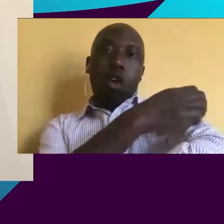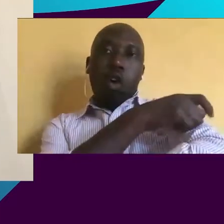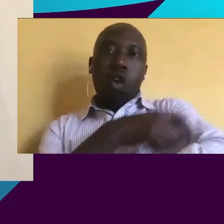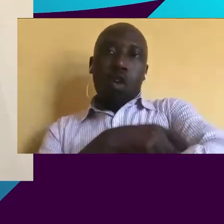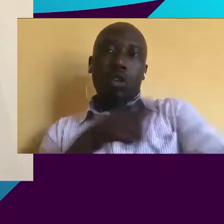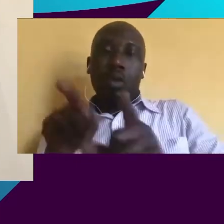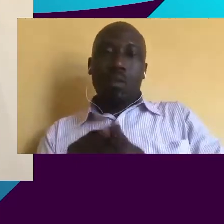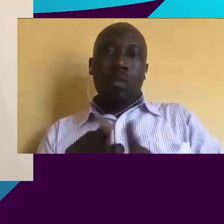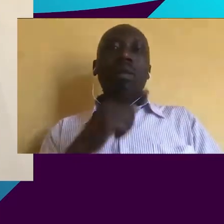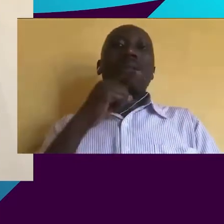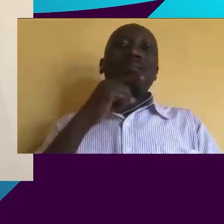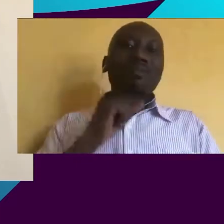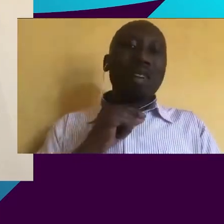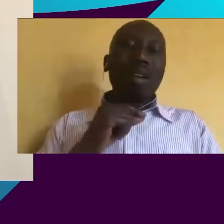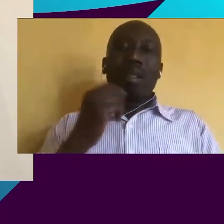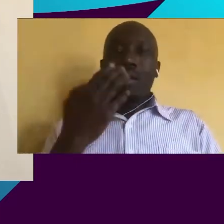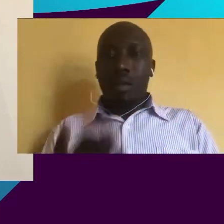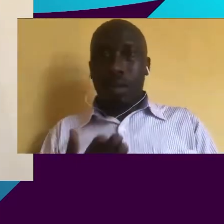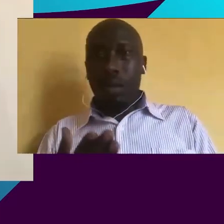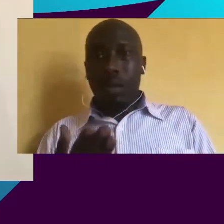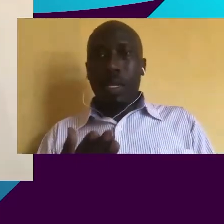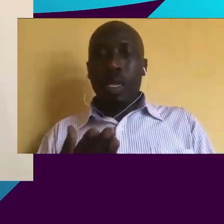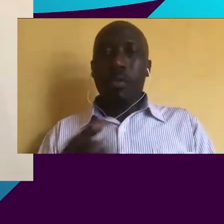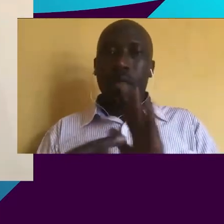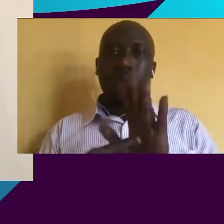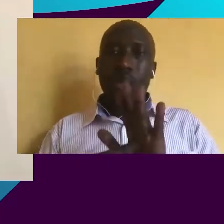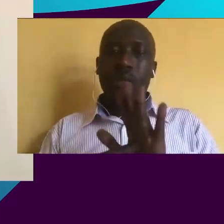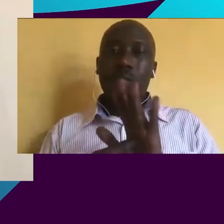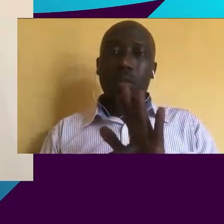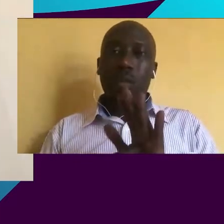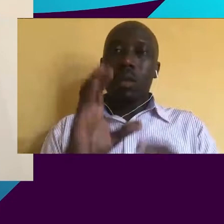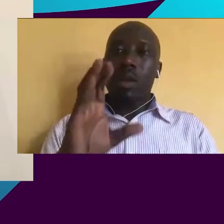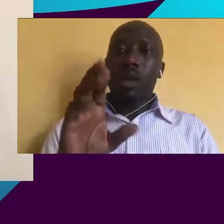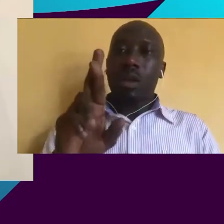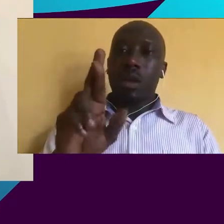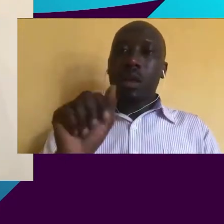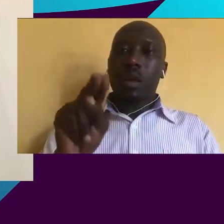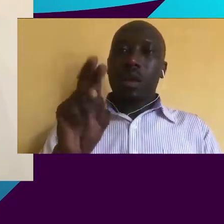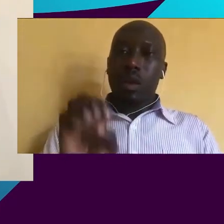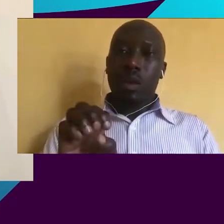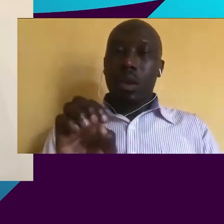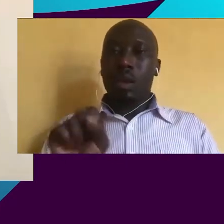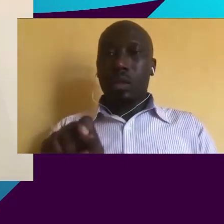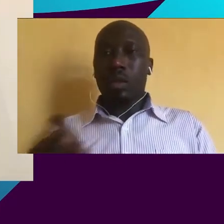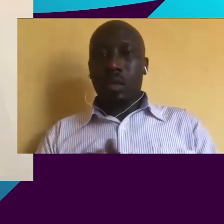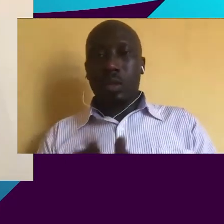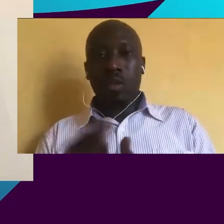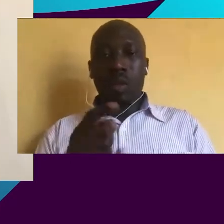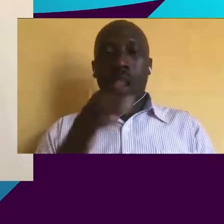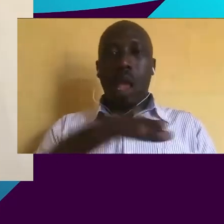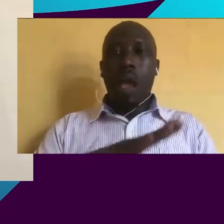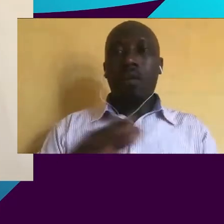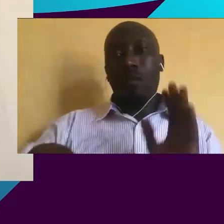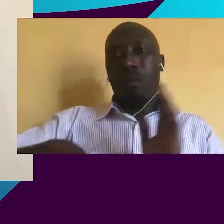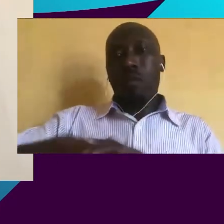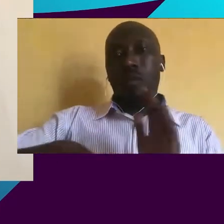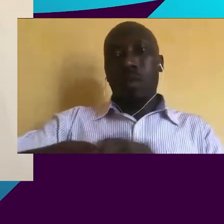coaches. And then there are some barriers, actually, which are outside football,